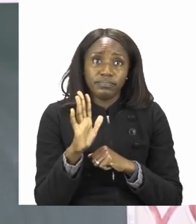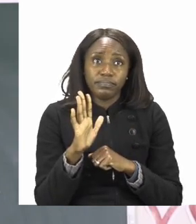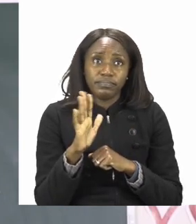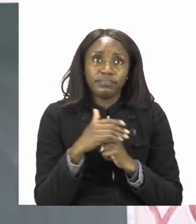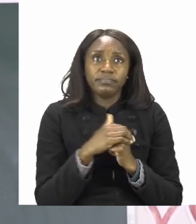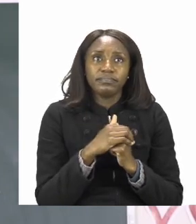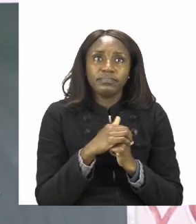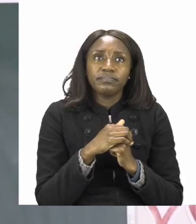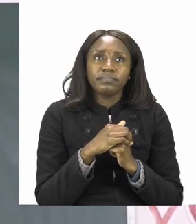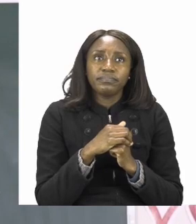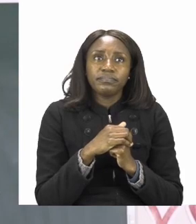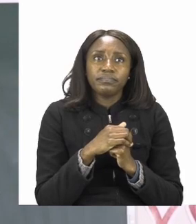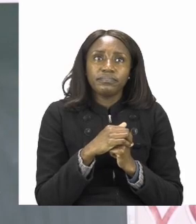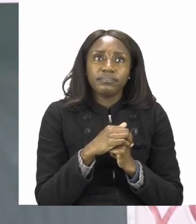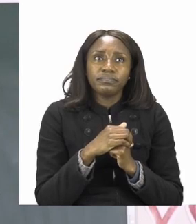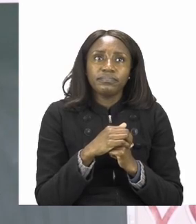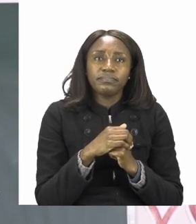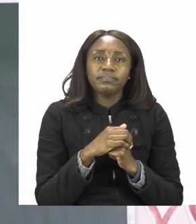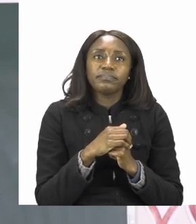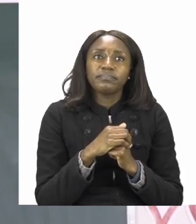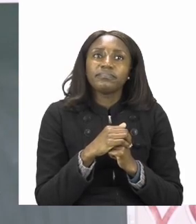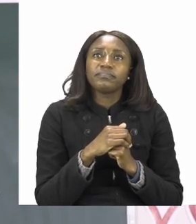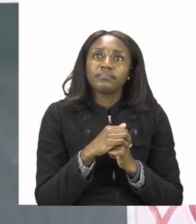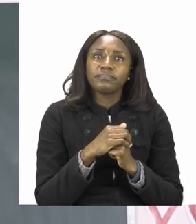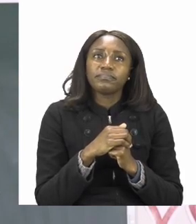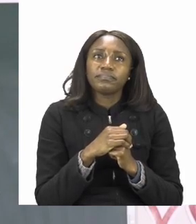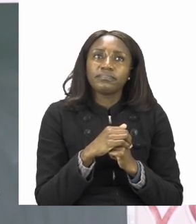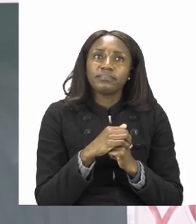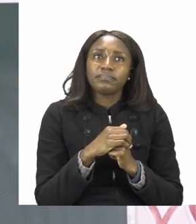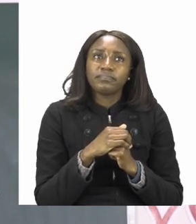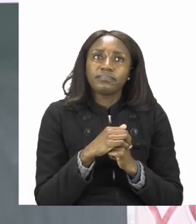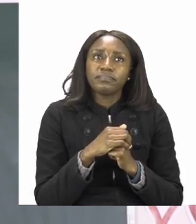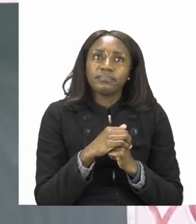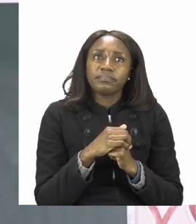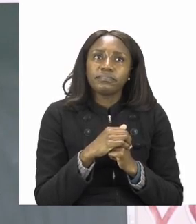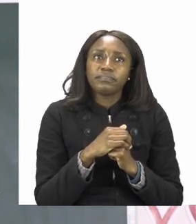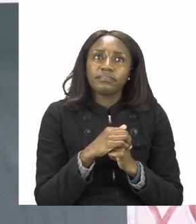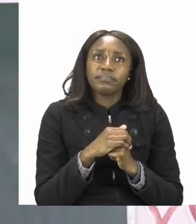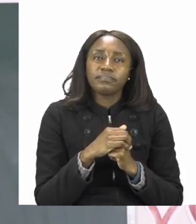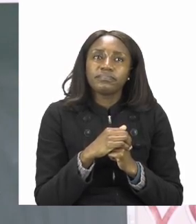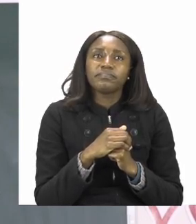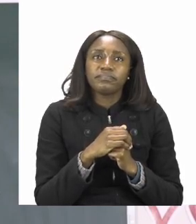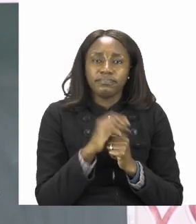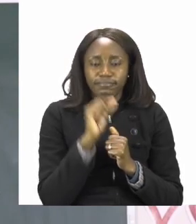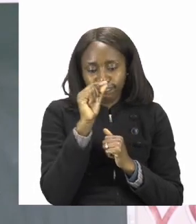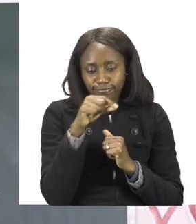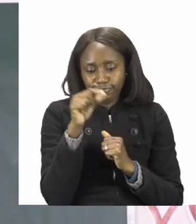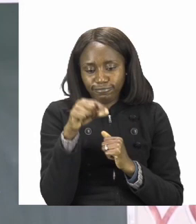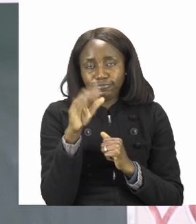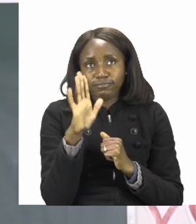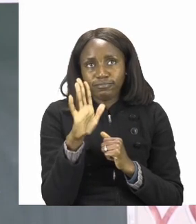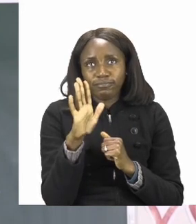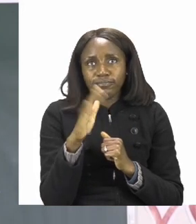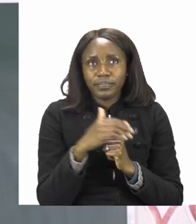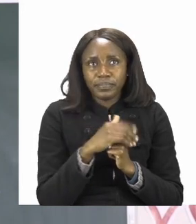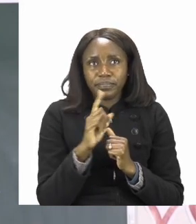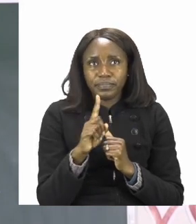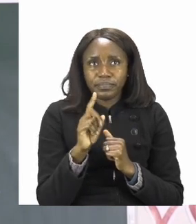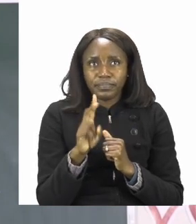5. Now you have 5 fingers in your booklet. So today we're going to put 5 sticks.